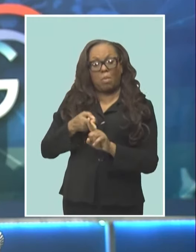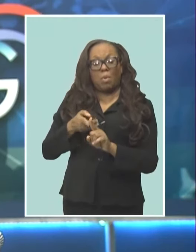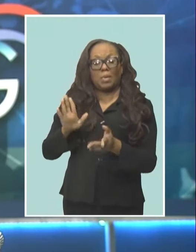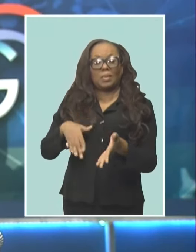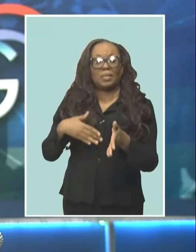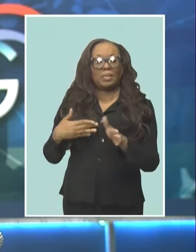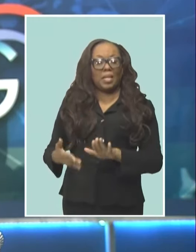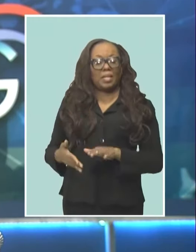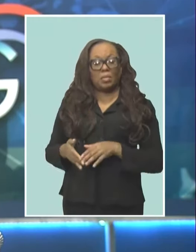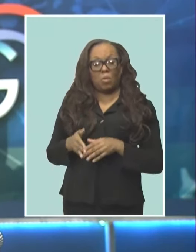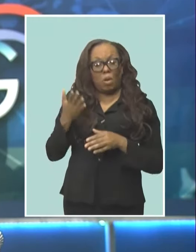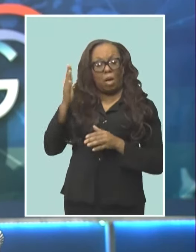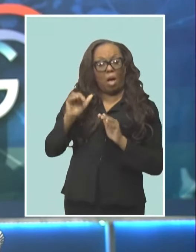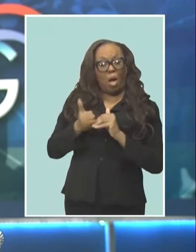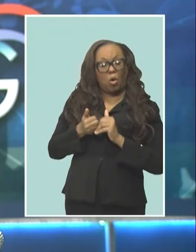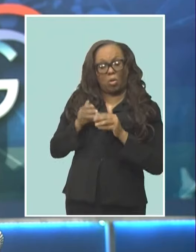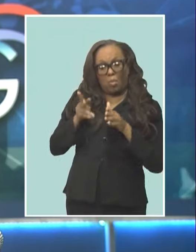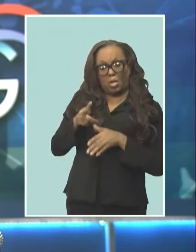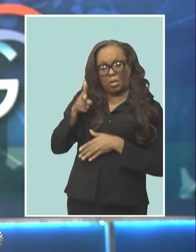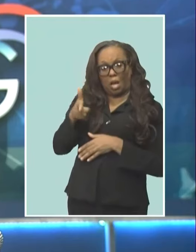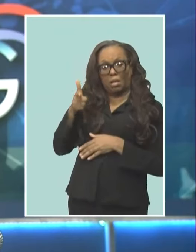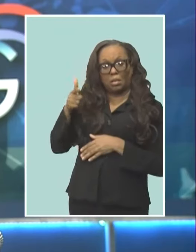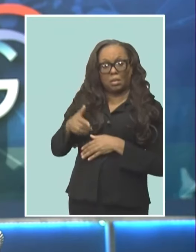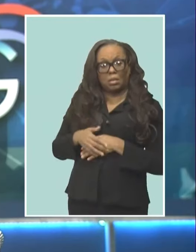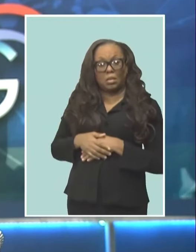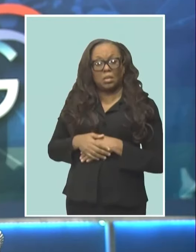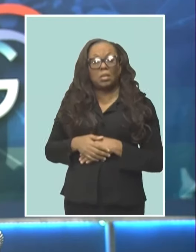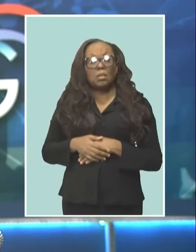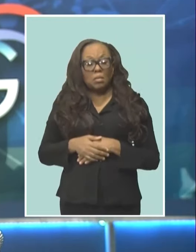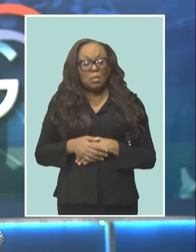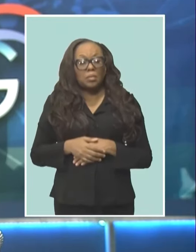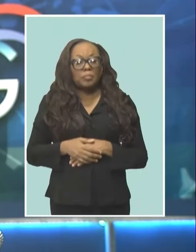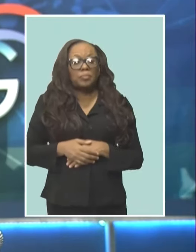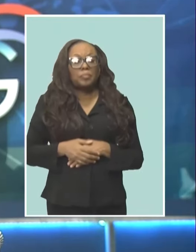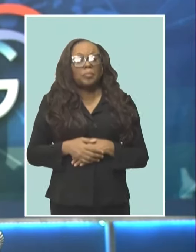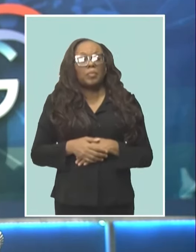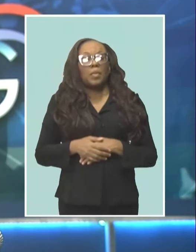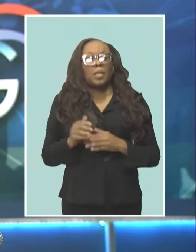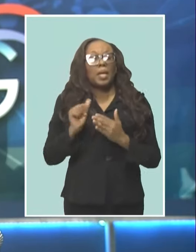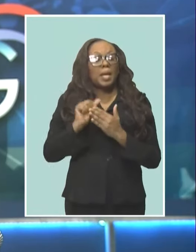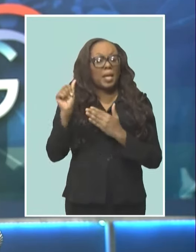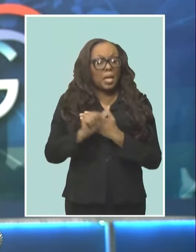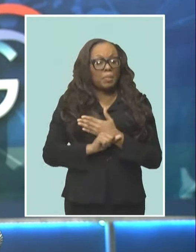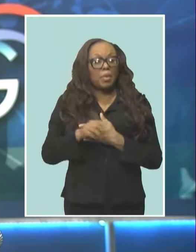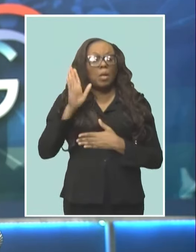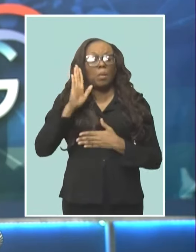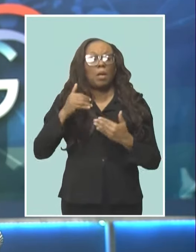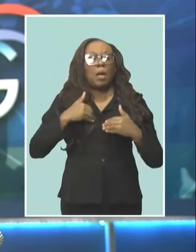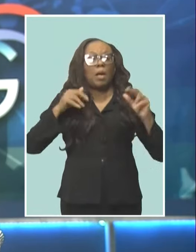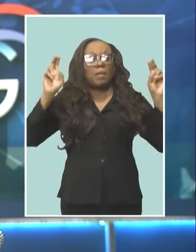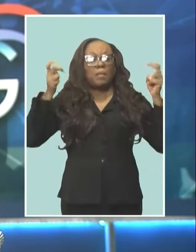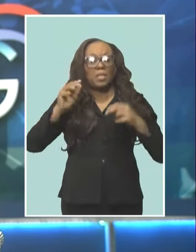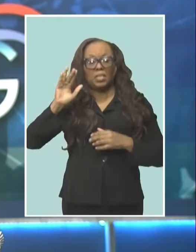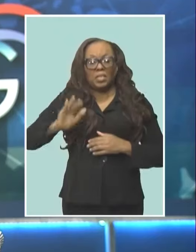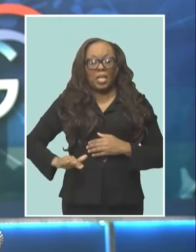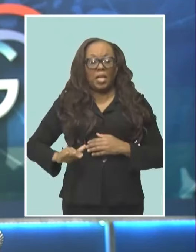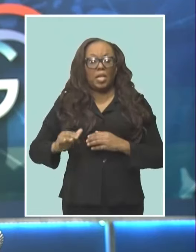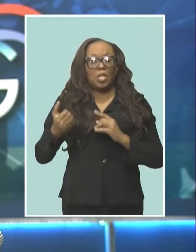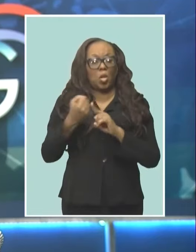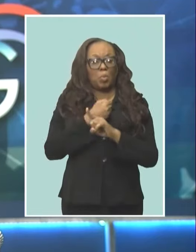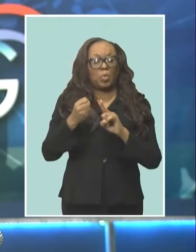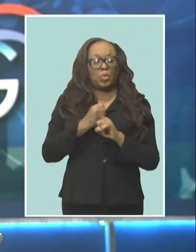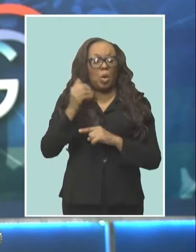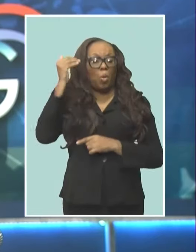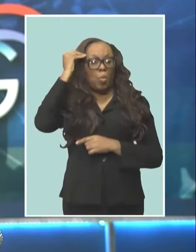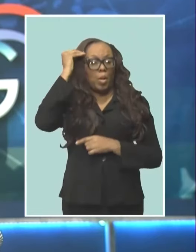of Child Abuse Awareness and Prevention Month, which is to be in April 2025. Minister Humphrey says